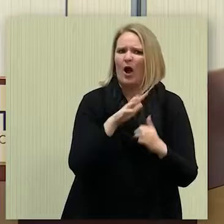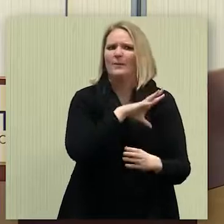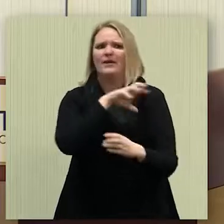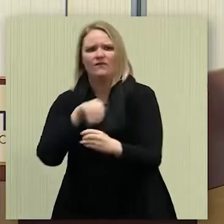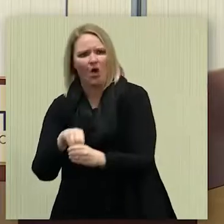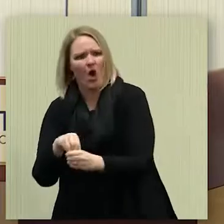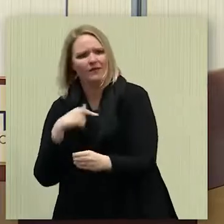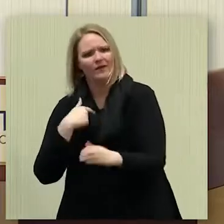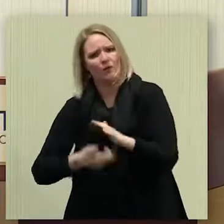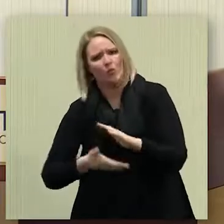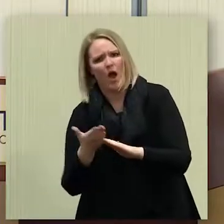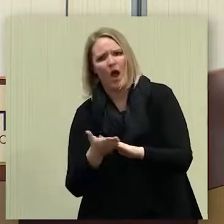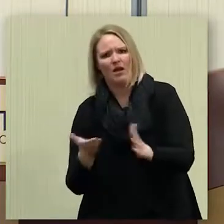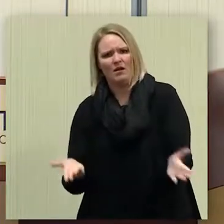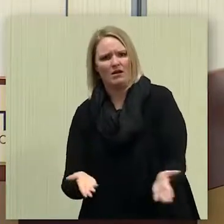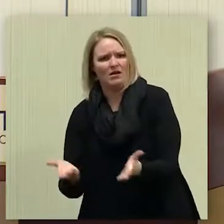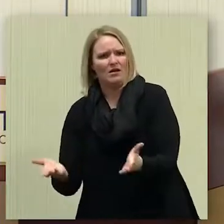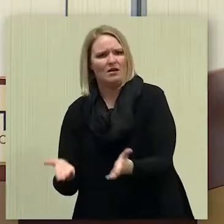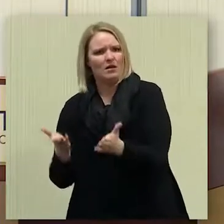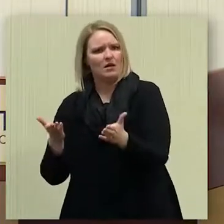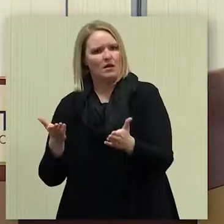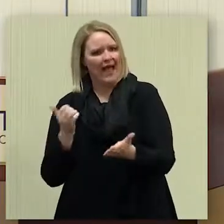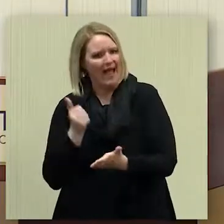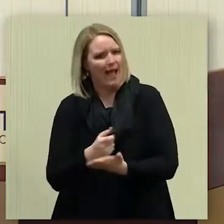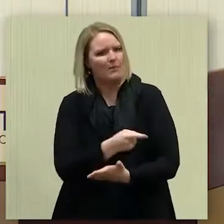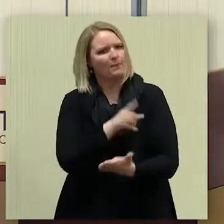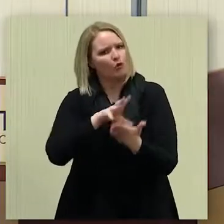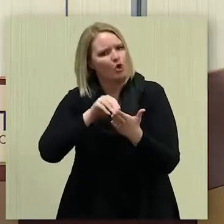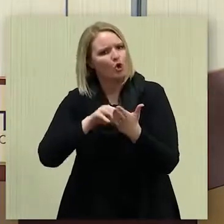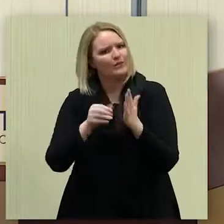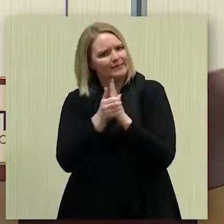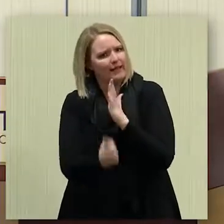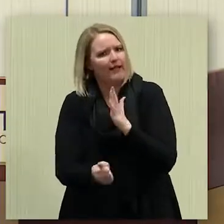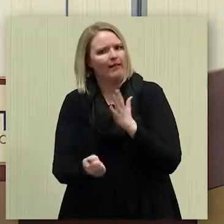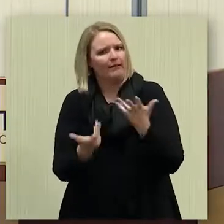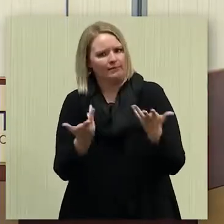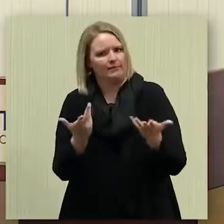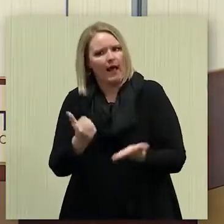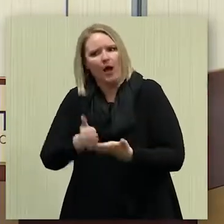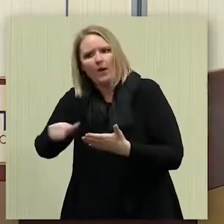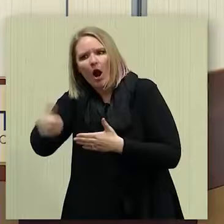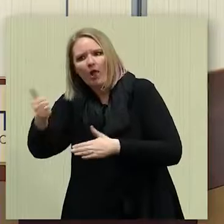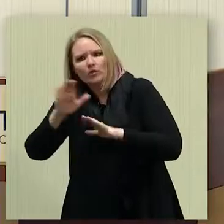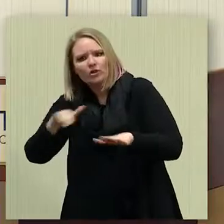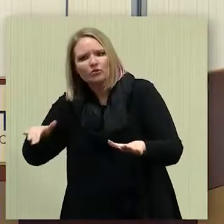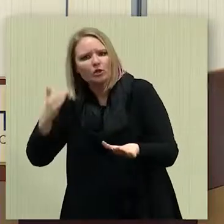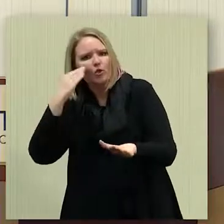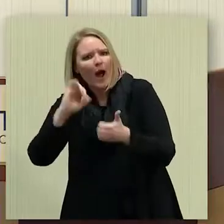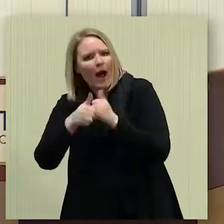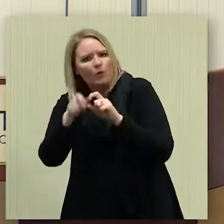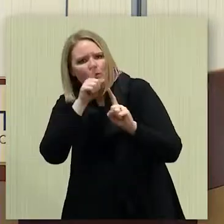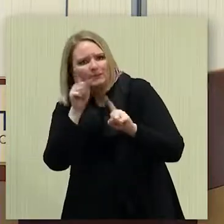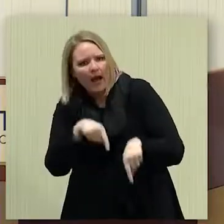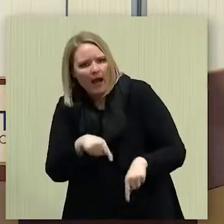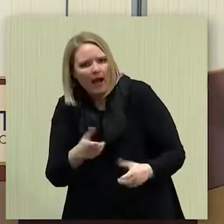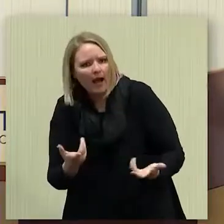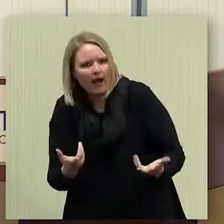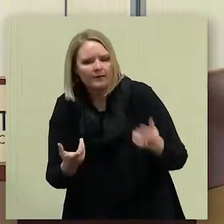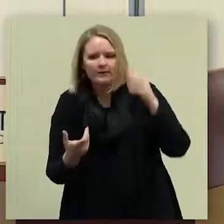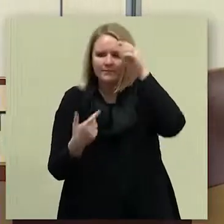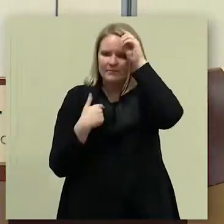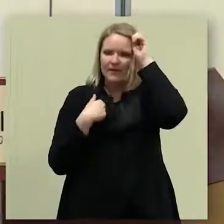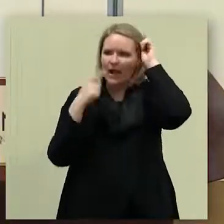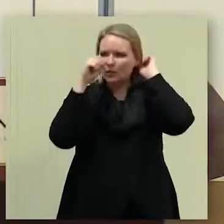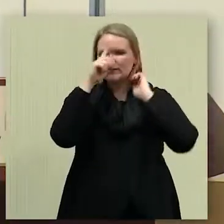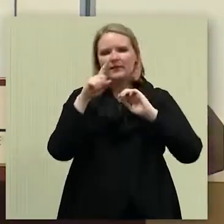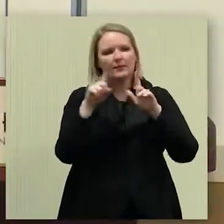there to facilitate that, to be in there helping him learn the skills, helping the other children be responsive to him too. It was making me